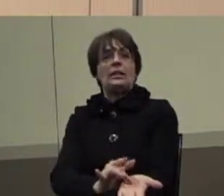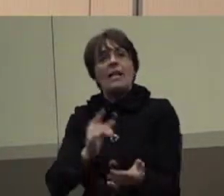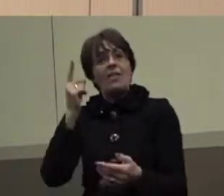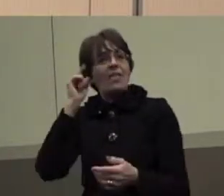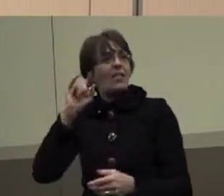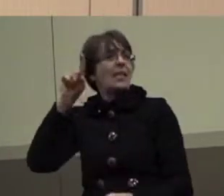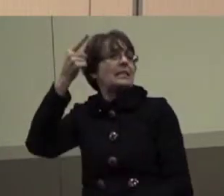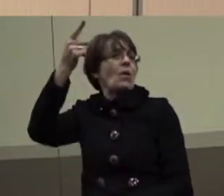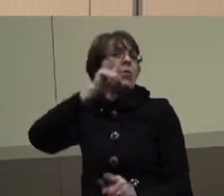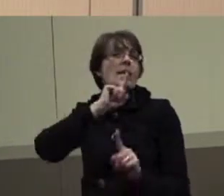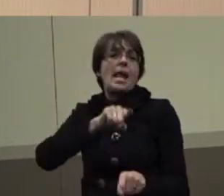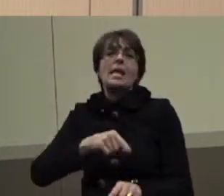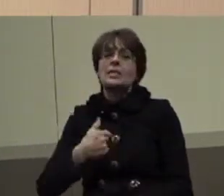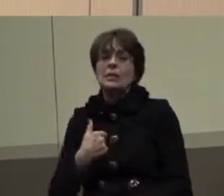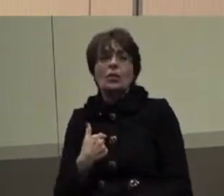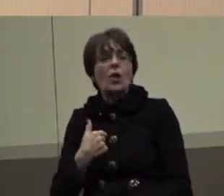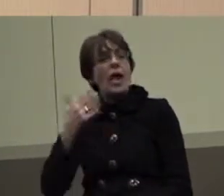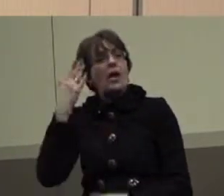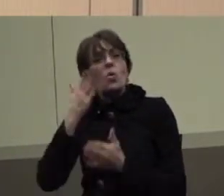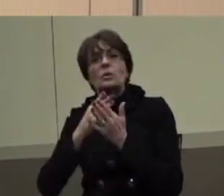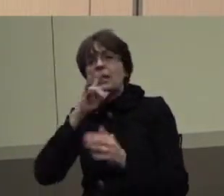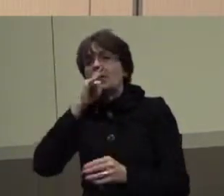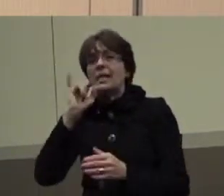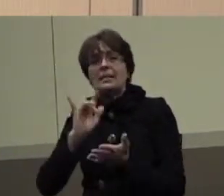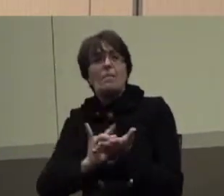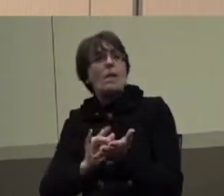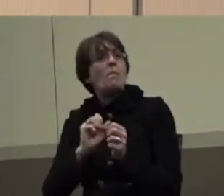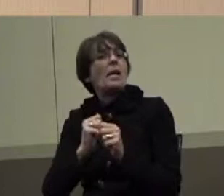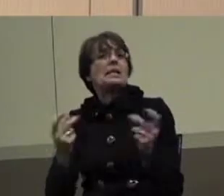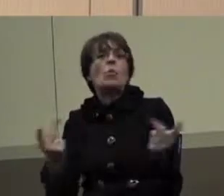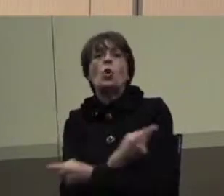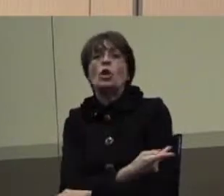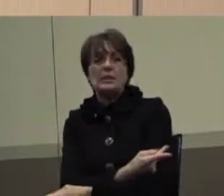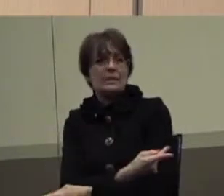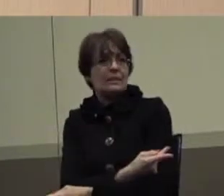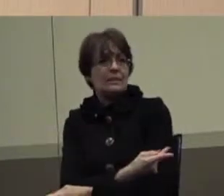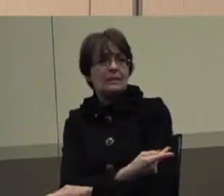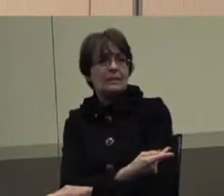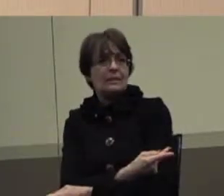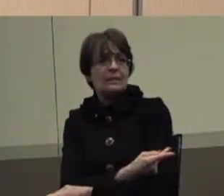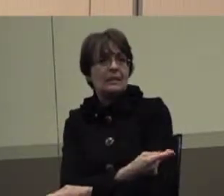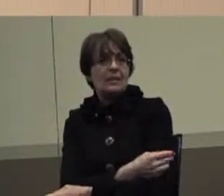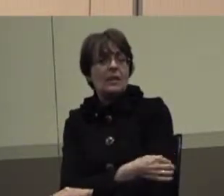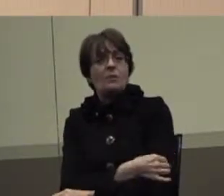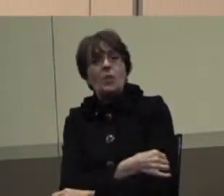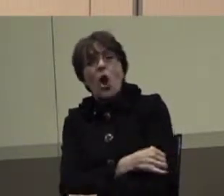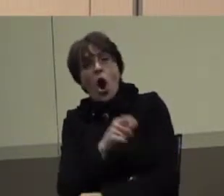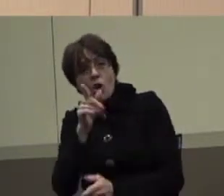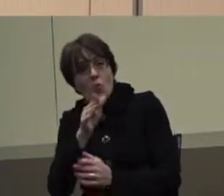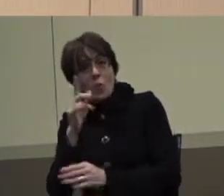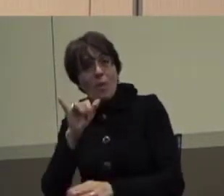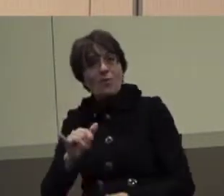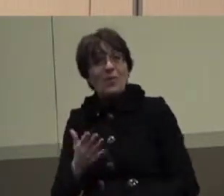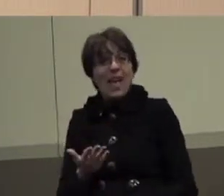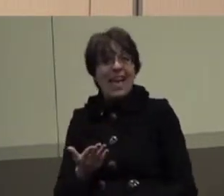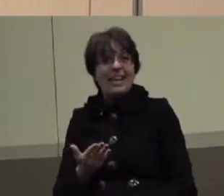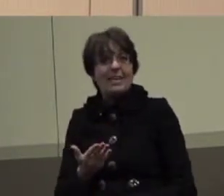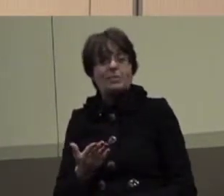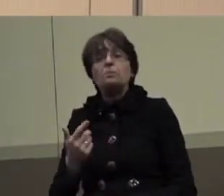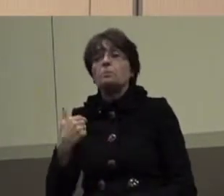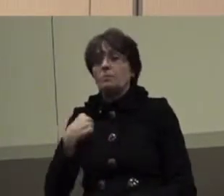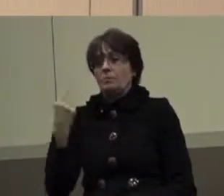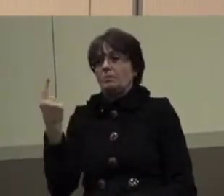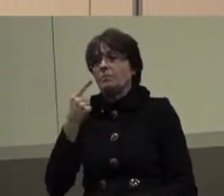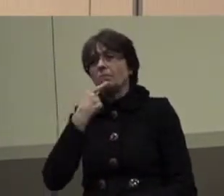that's the only answer. And I know some kids, the medication makes them worse. Are you prepared for that? So I